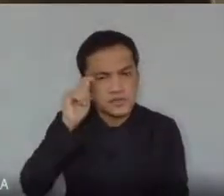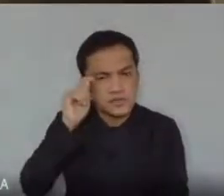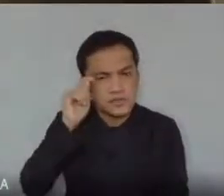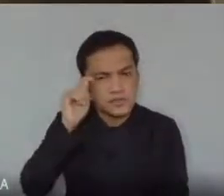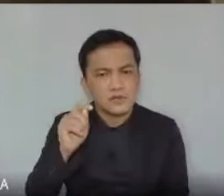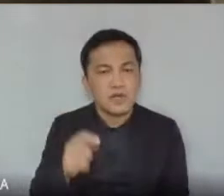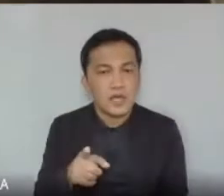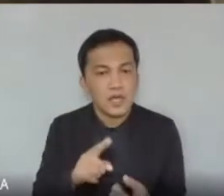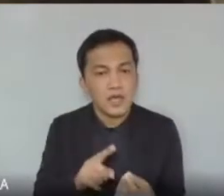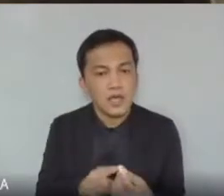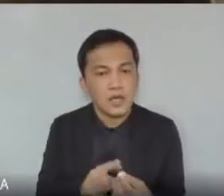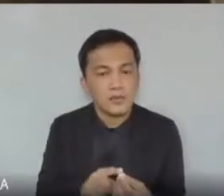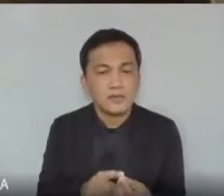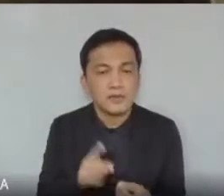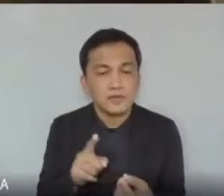Right, upper right.